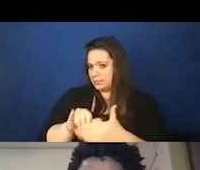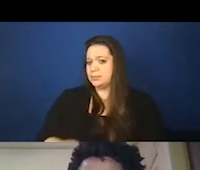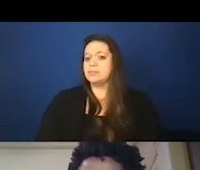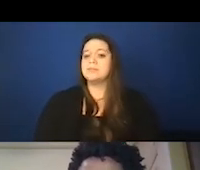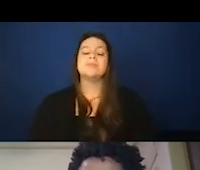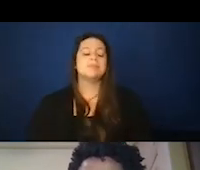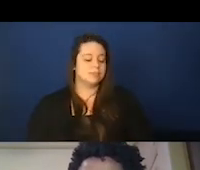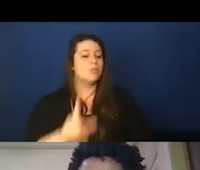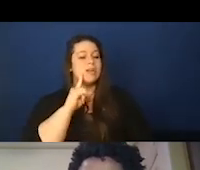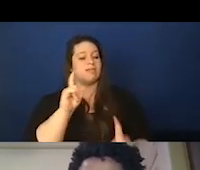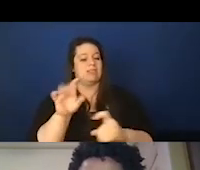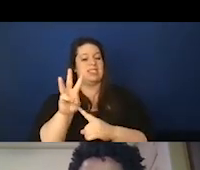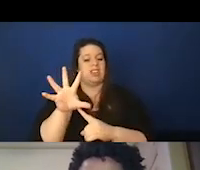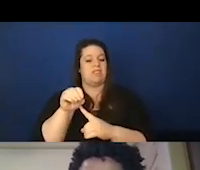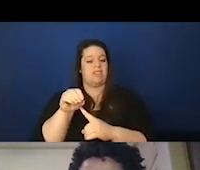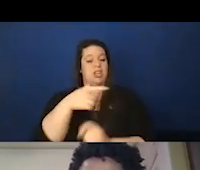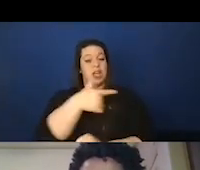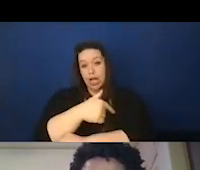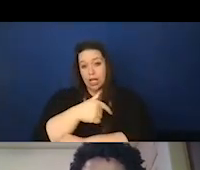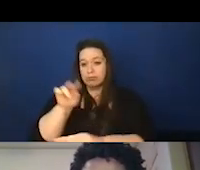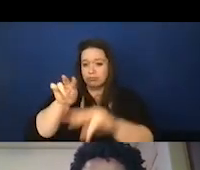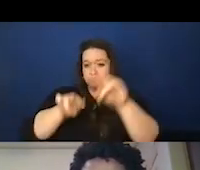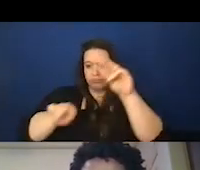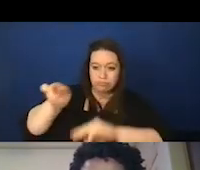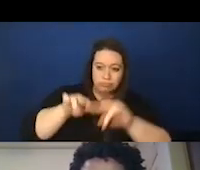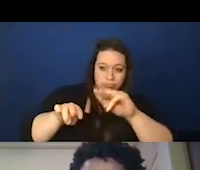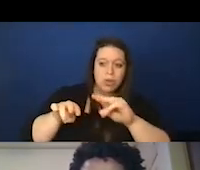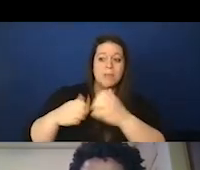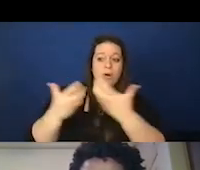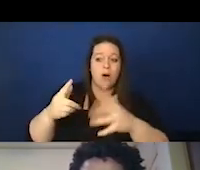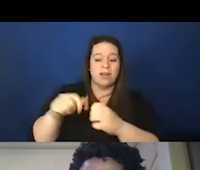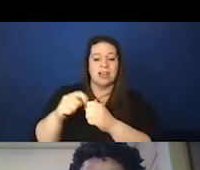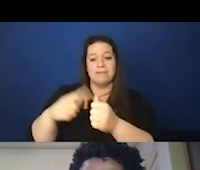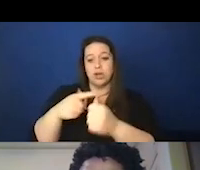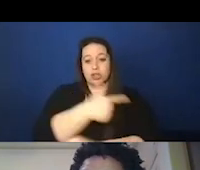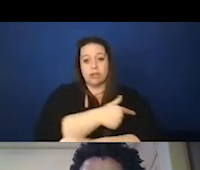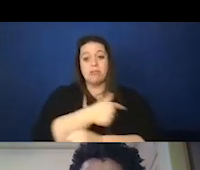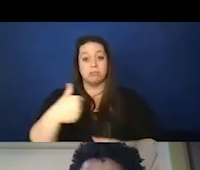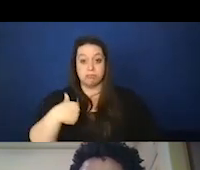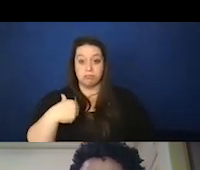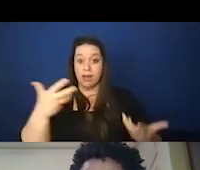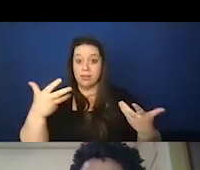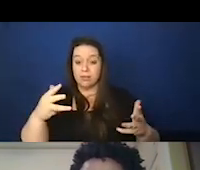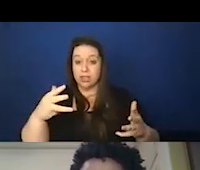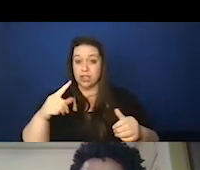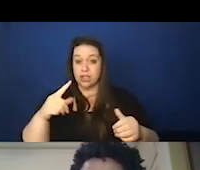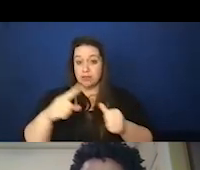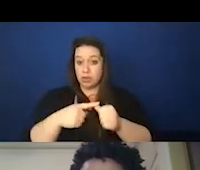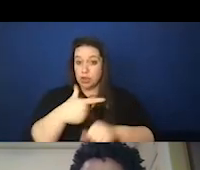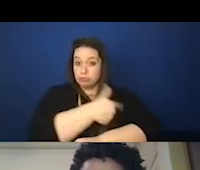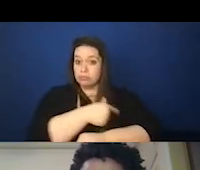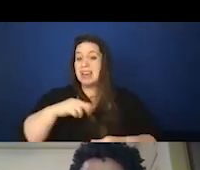people during the time. Most of them have gotten their first shots. I actually, I've been vaccinated. I get my second shot on Monday.